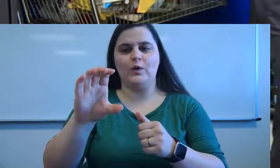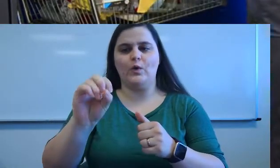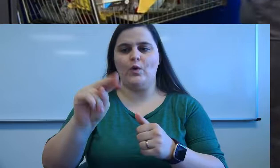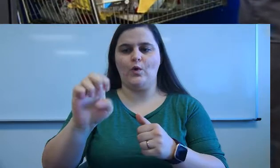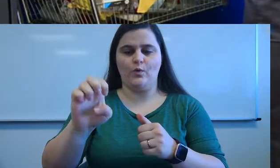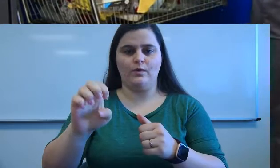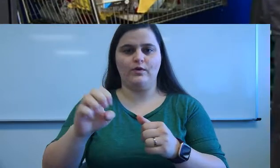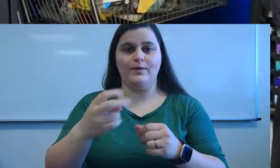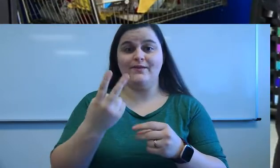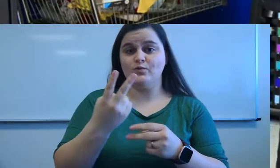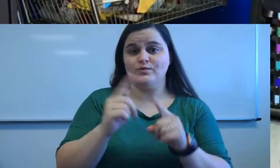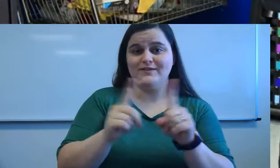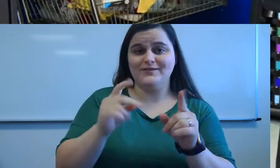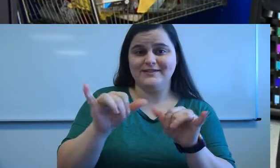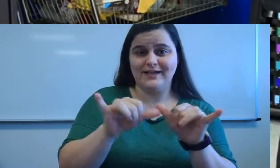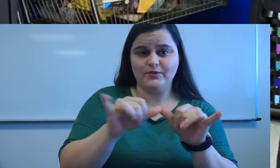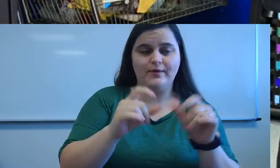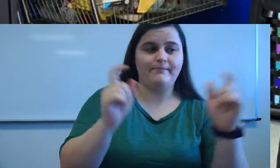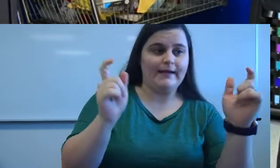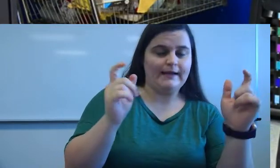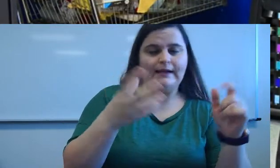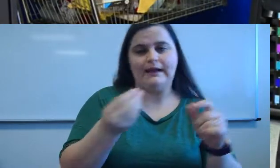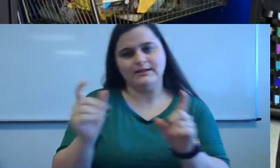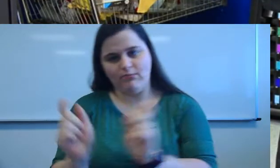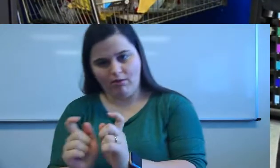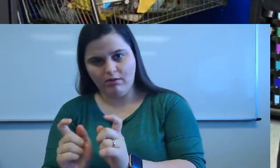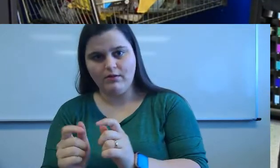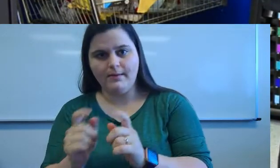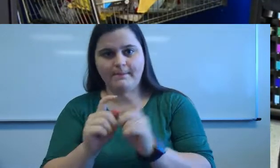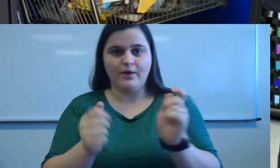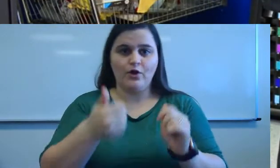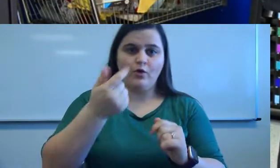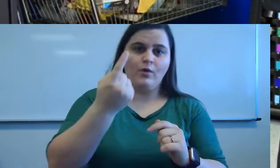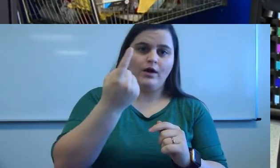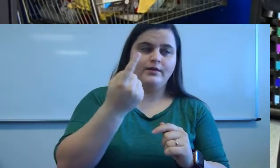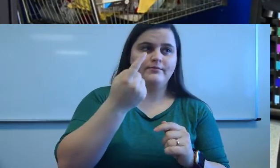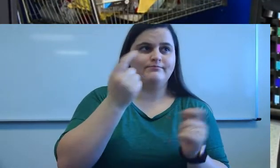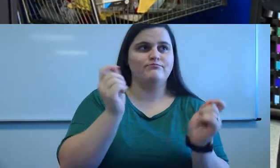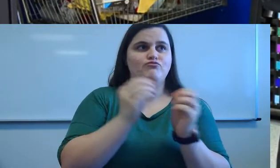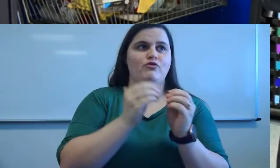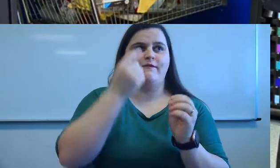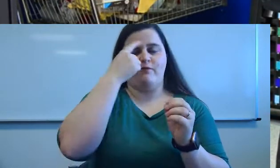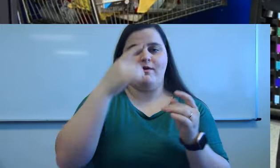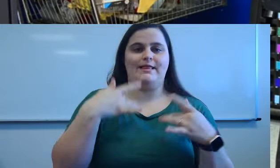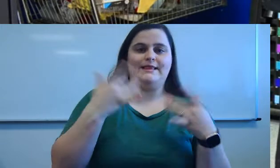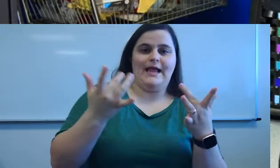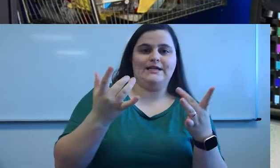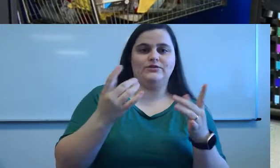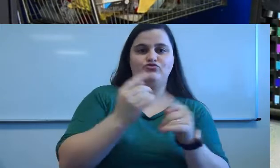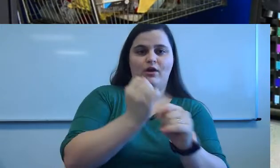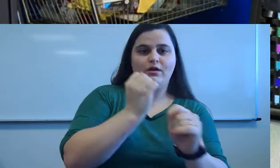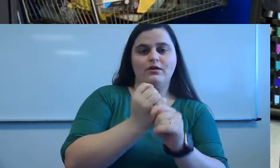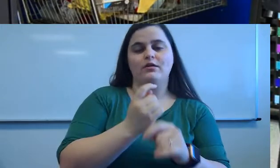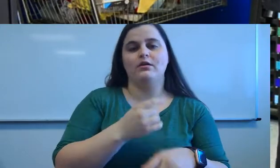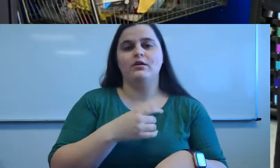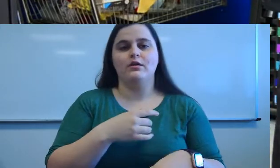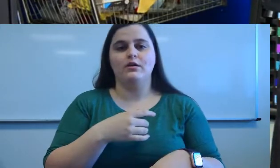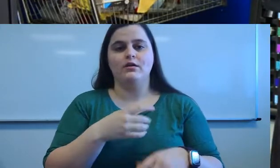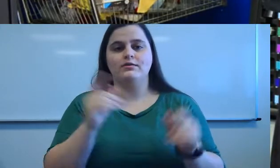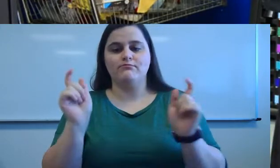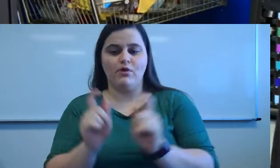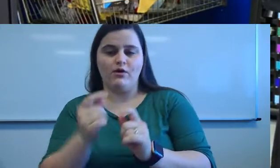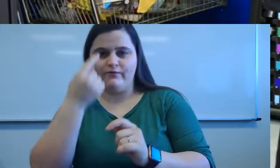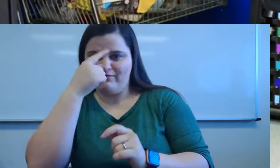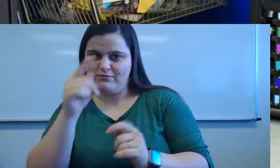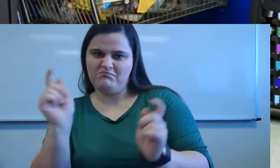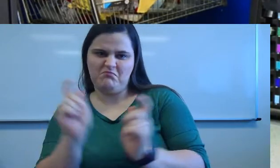different sizes of cones. We have a big one and a small one. The bigger ones are generally for your light-duty trucks. Your smaller ones are generally for your